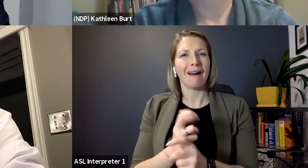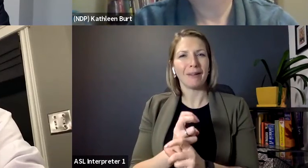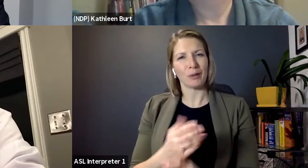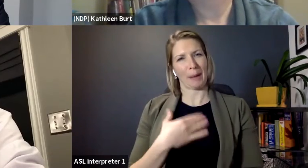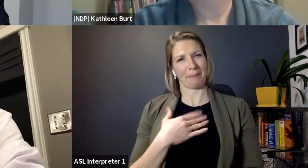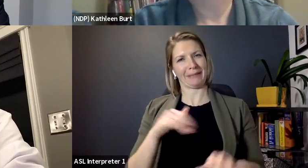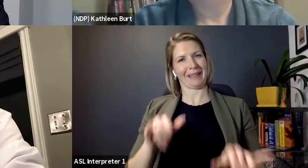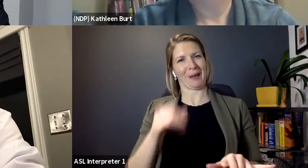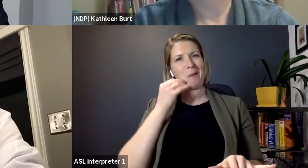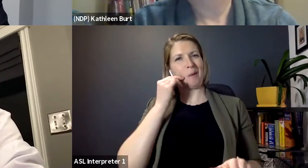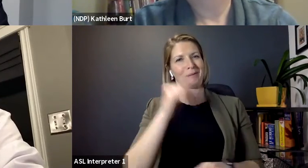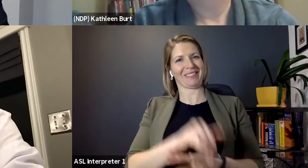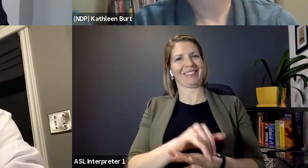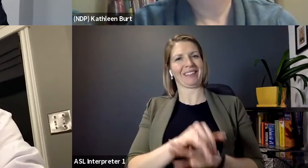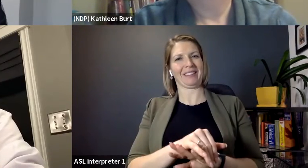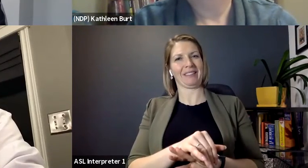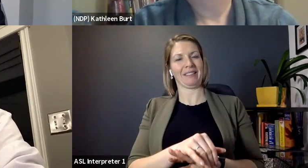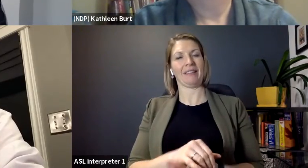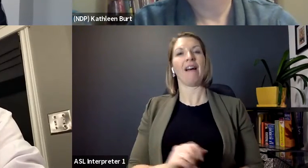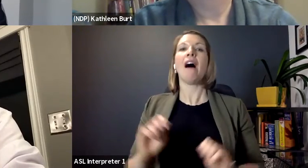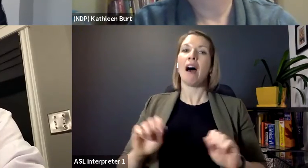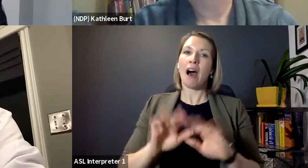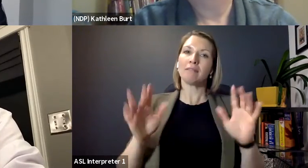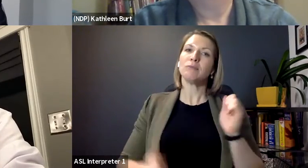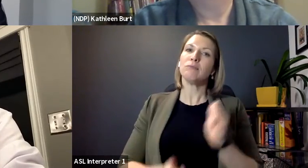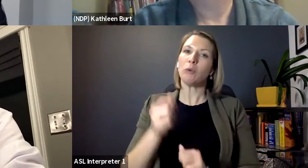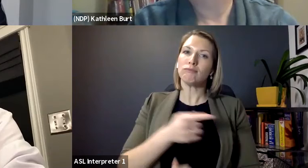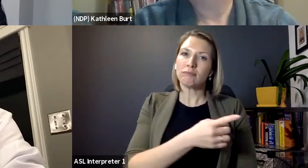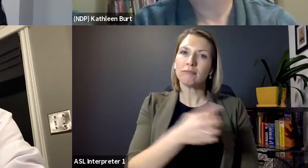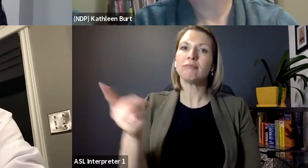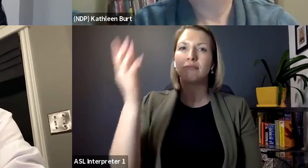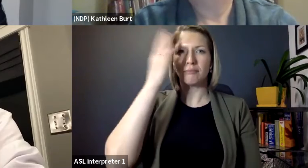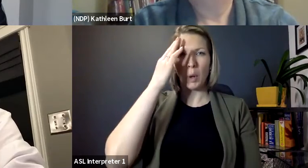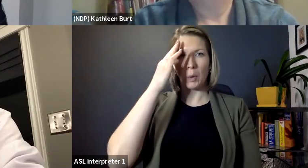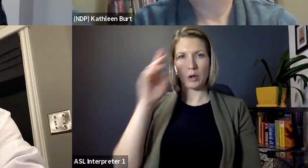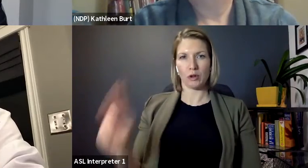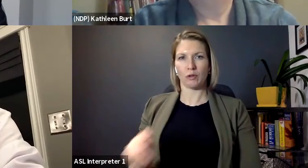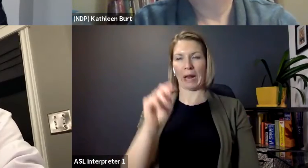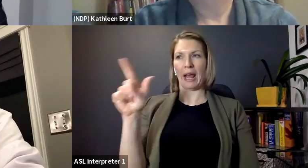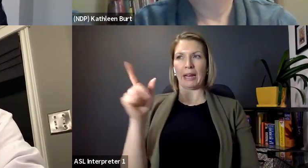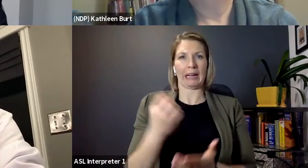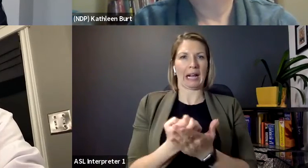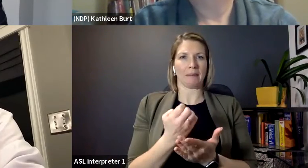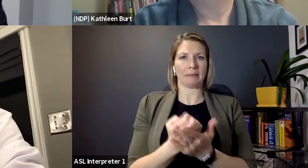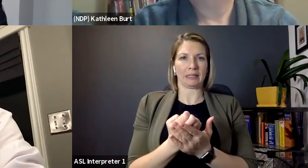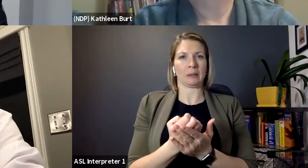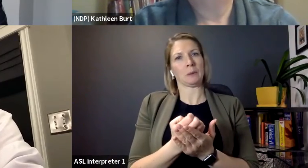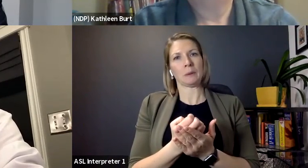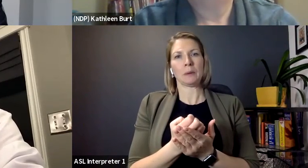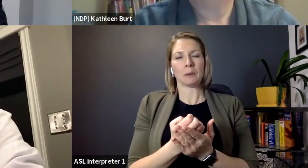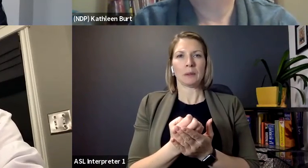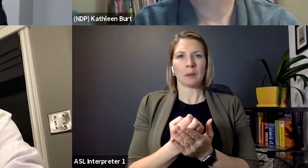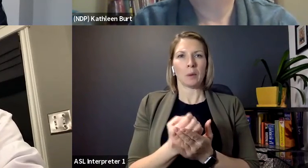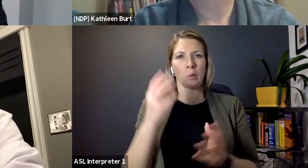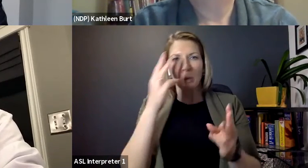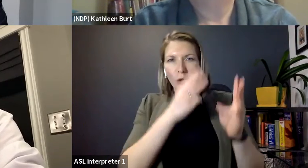and Labrador is in a serious financial situation. People are legitimately concerned about their health care, the future of offshore